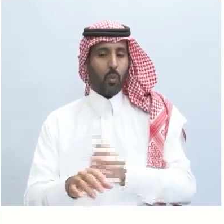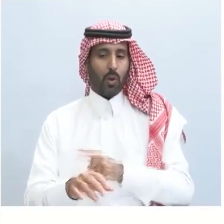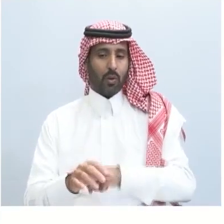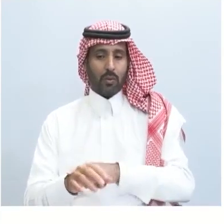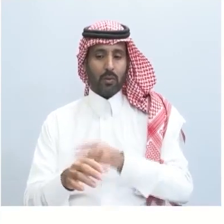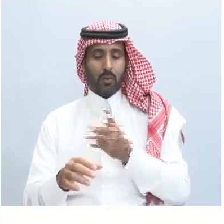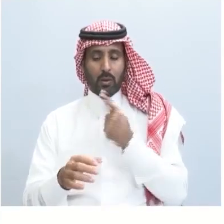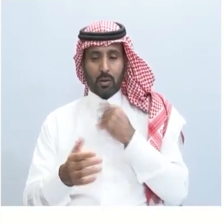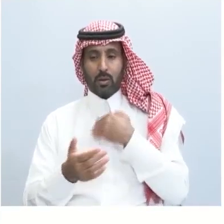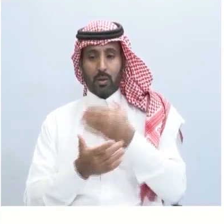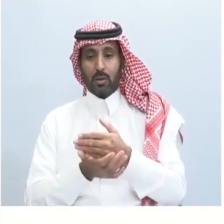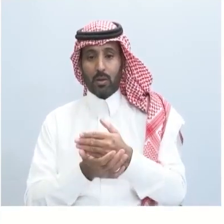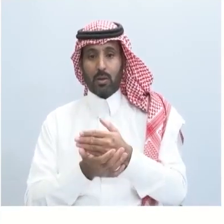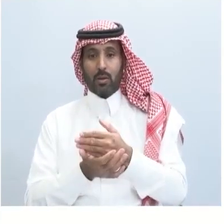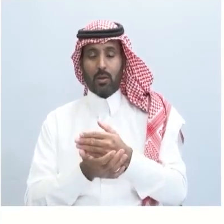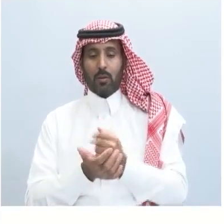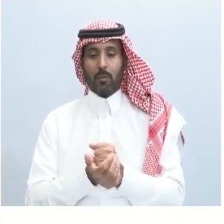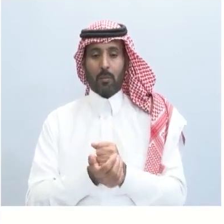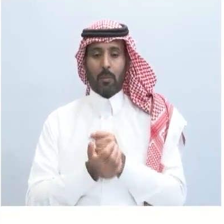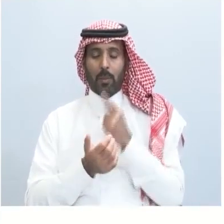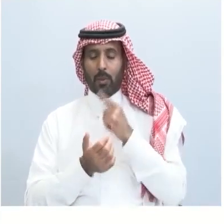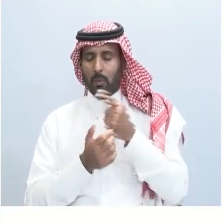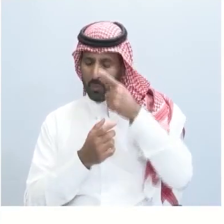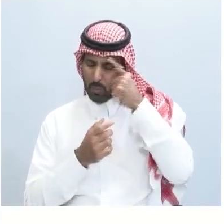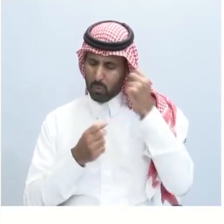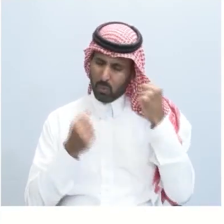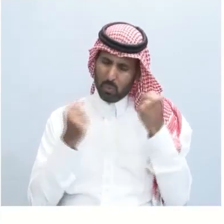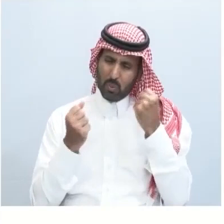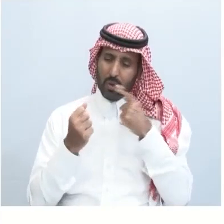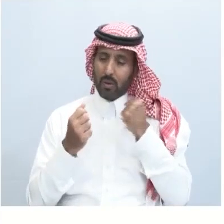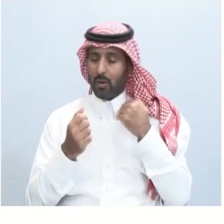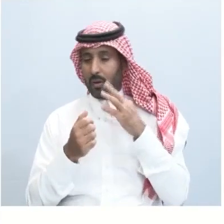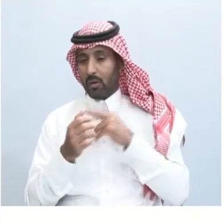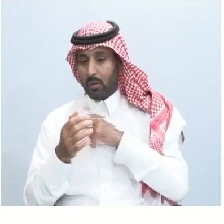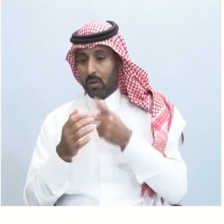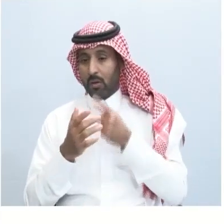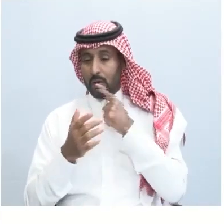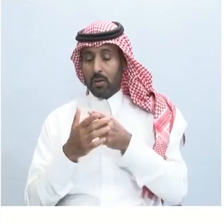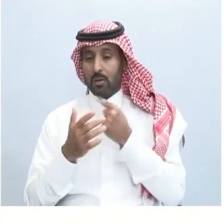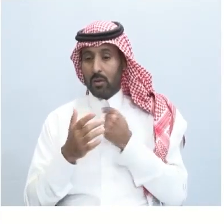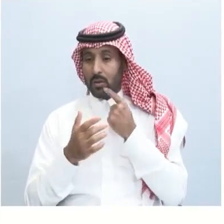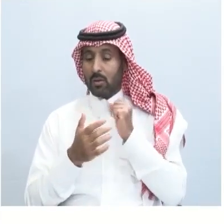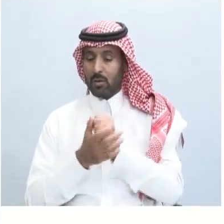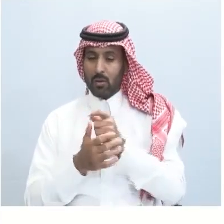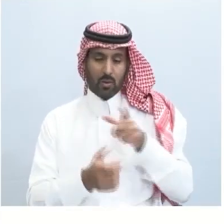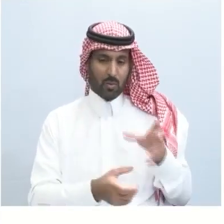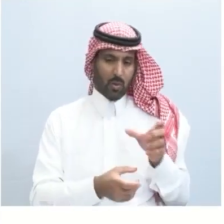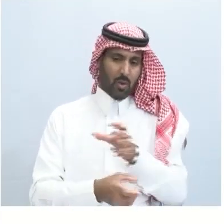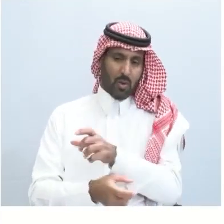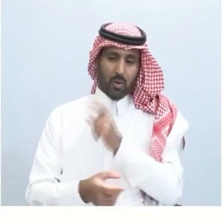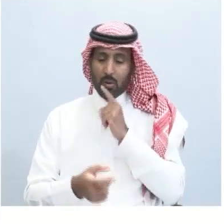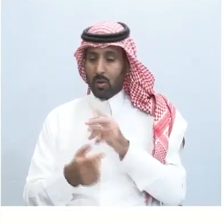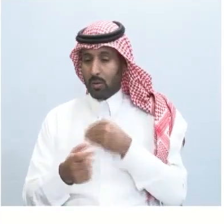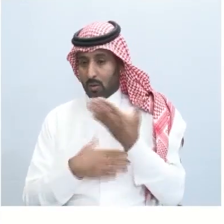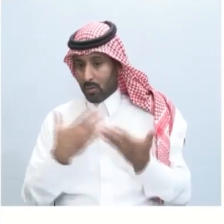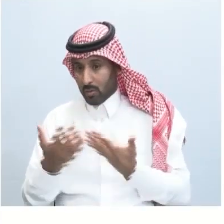this activity? For example, summer and winter, etc. Do you need any special equipment to take